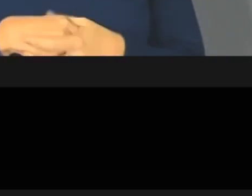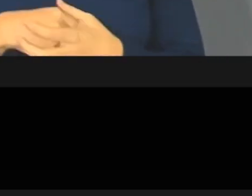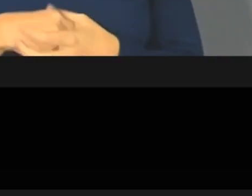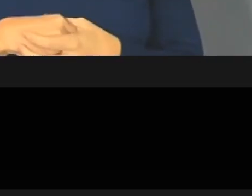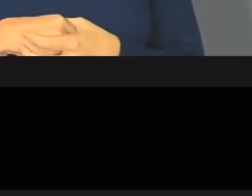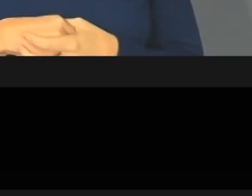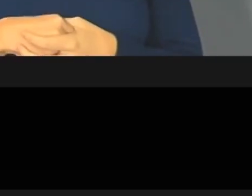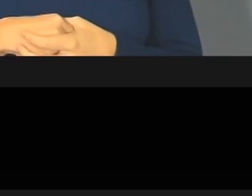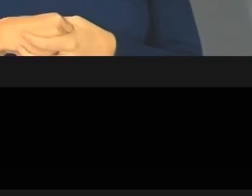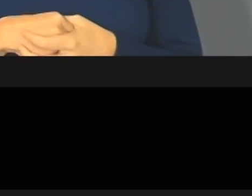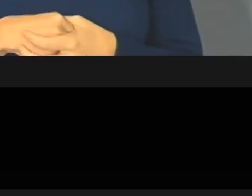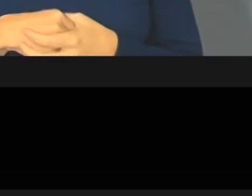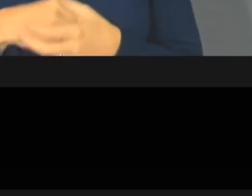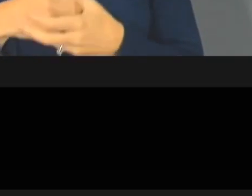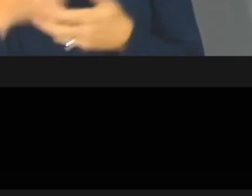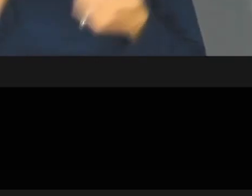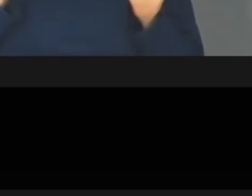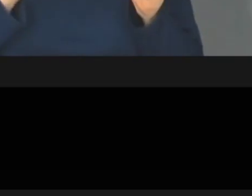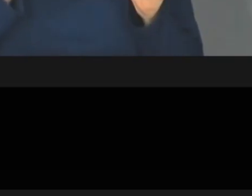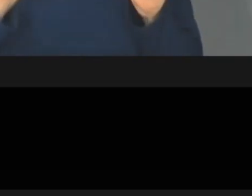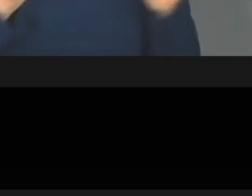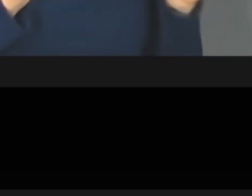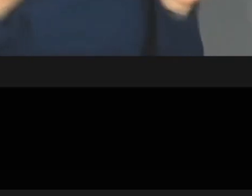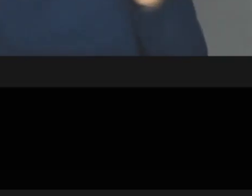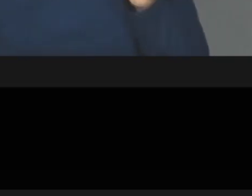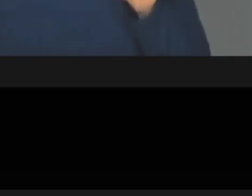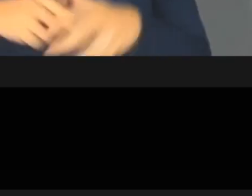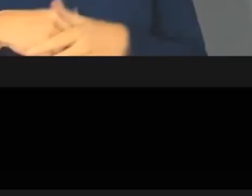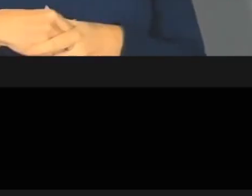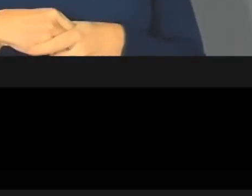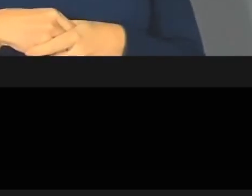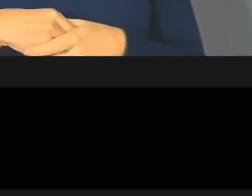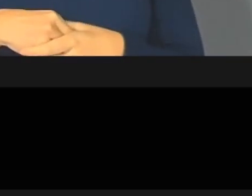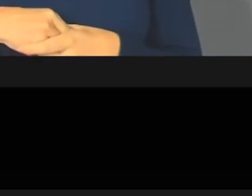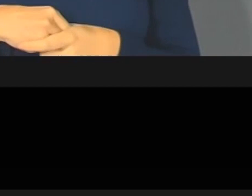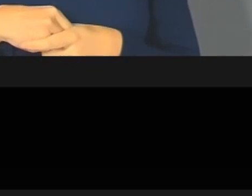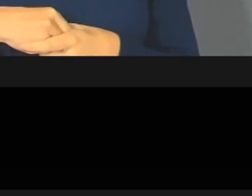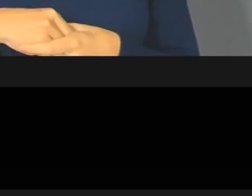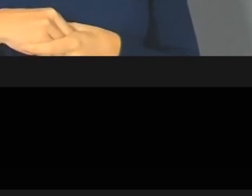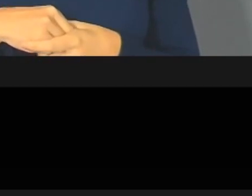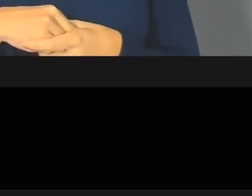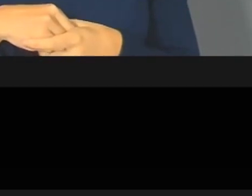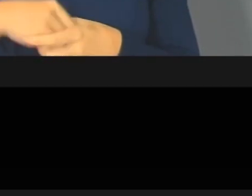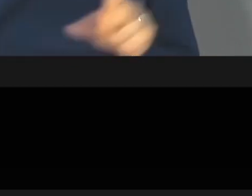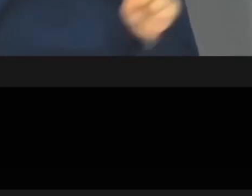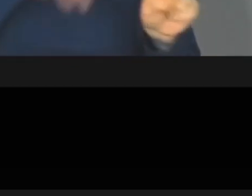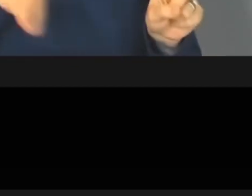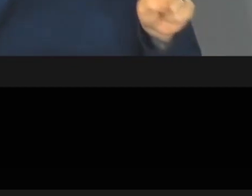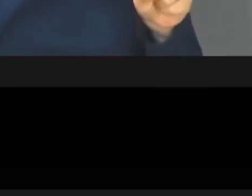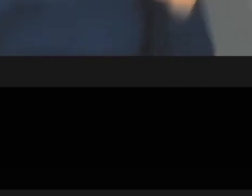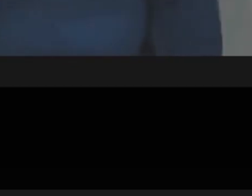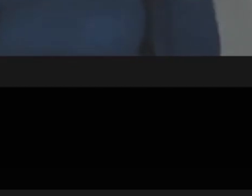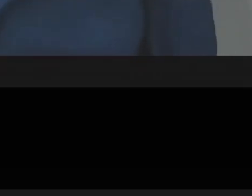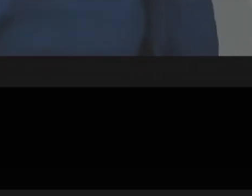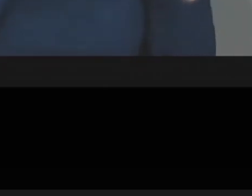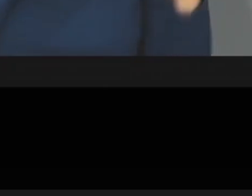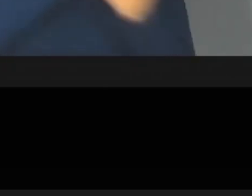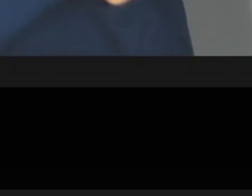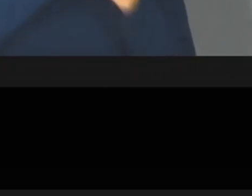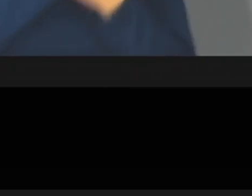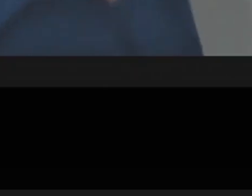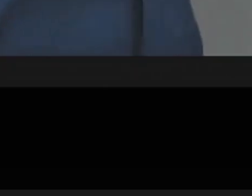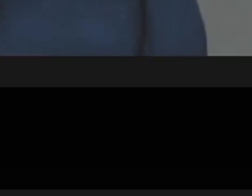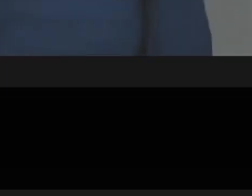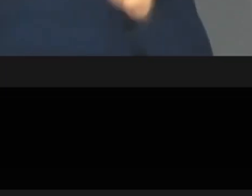And I'm trying to get this slide. Okay. And this is just a graph of some of the largest amount